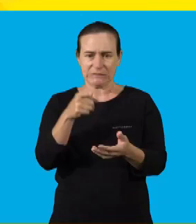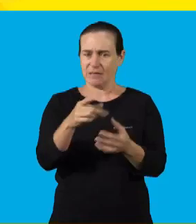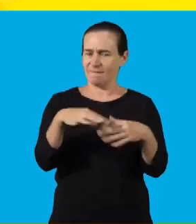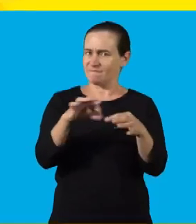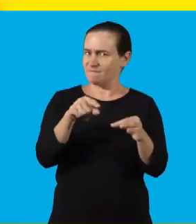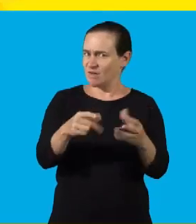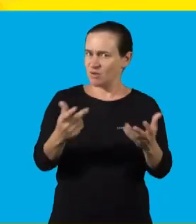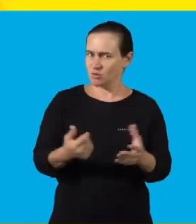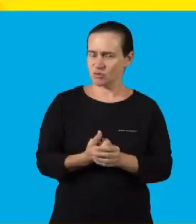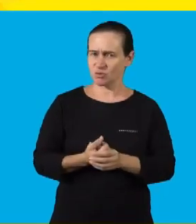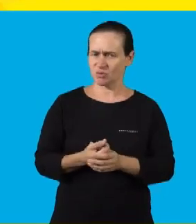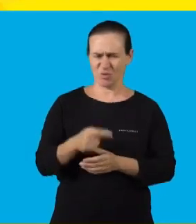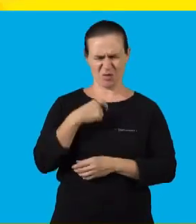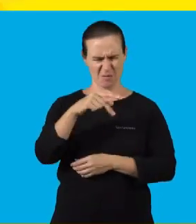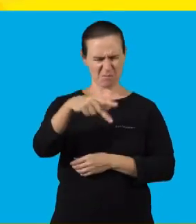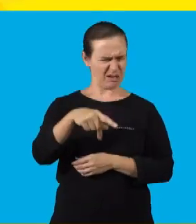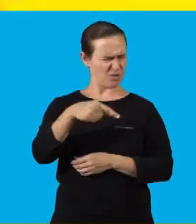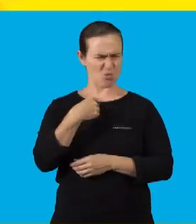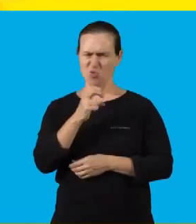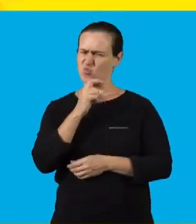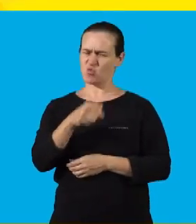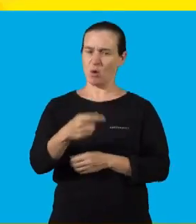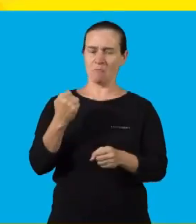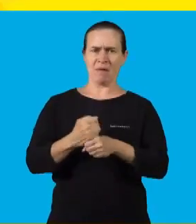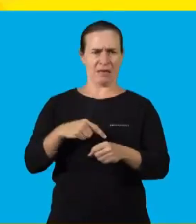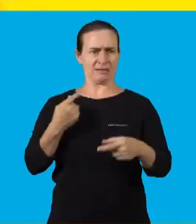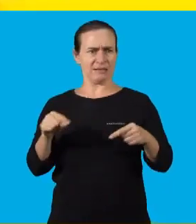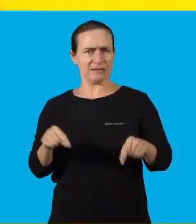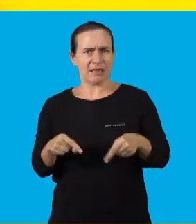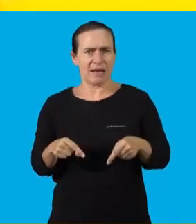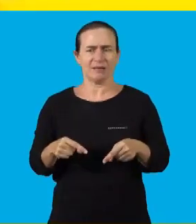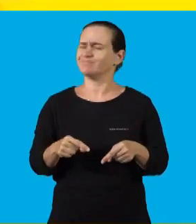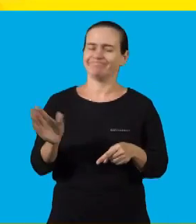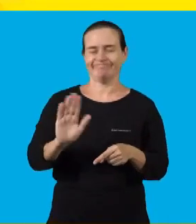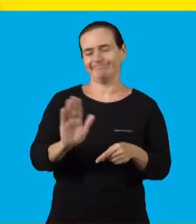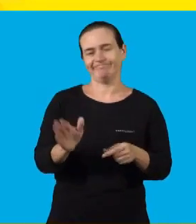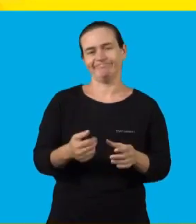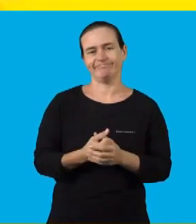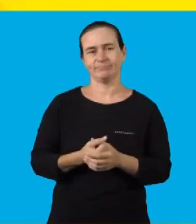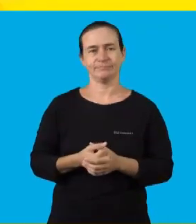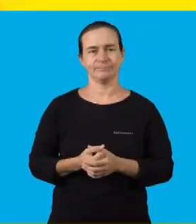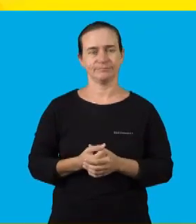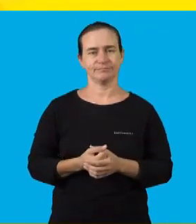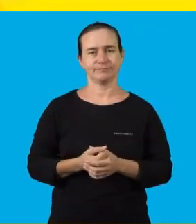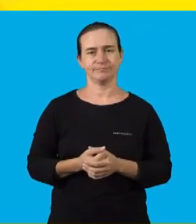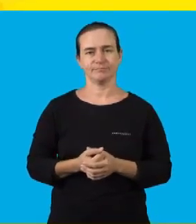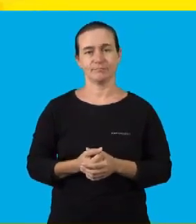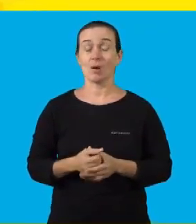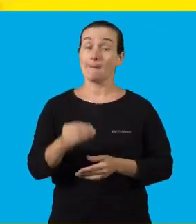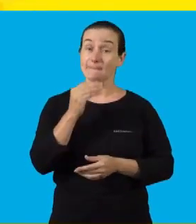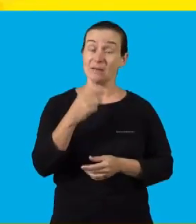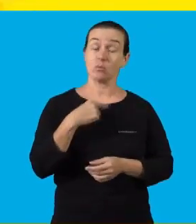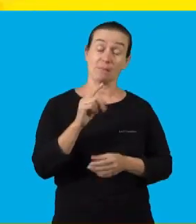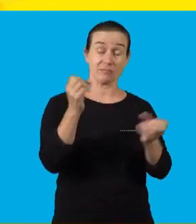those variables that we are not used to, they should not intimidate you. But we do know that we are not